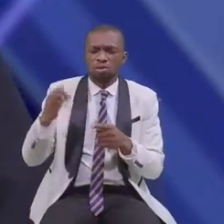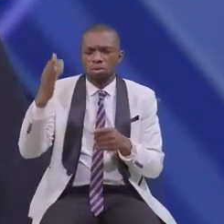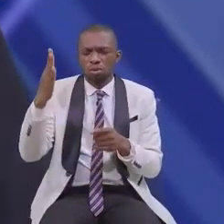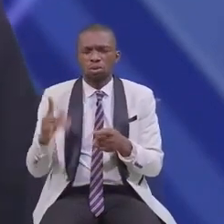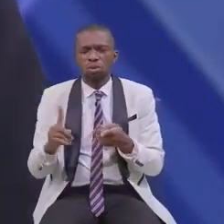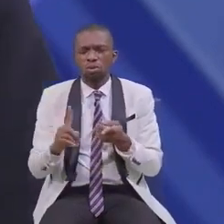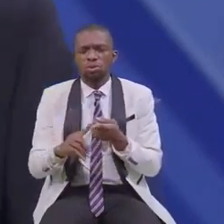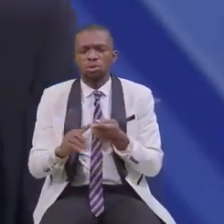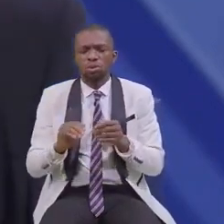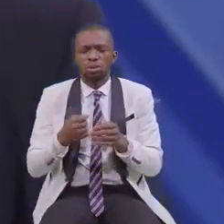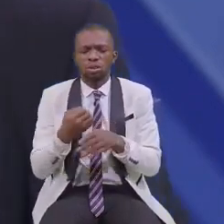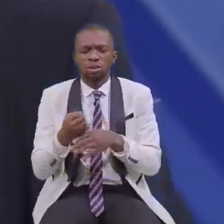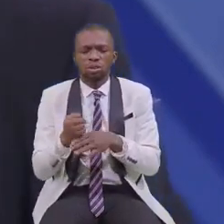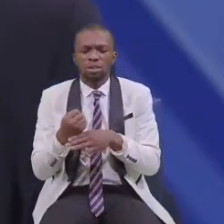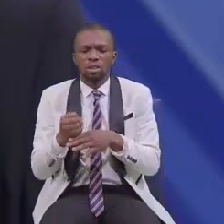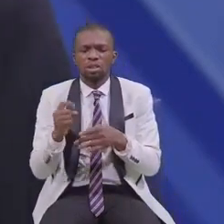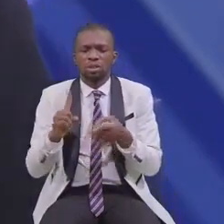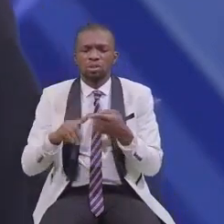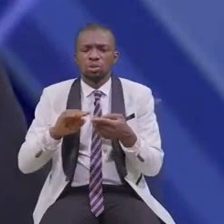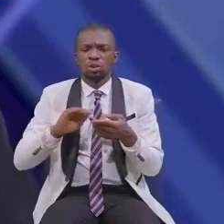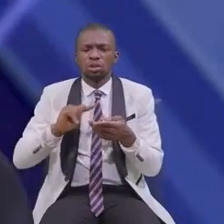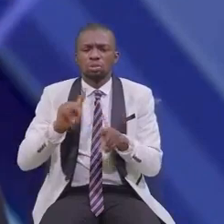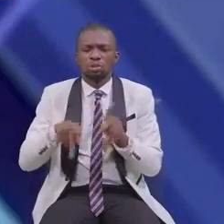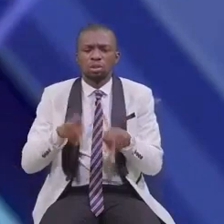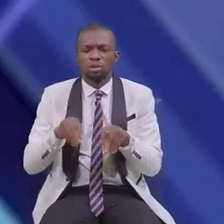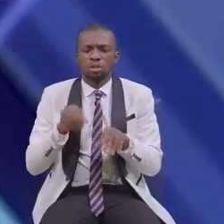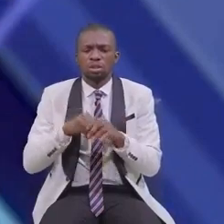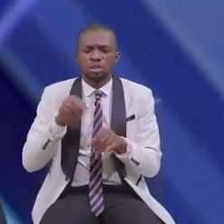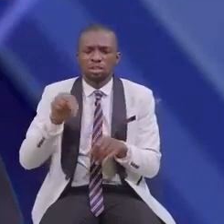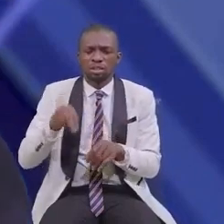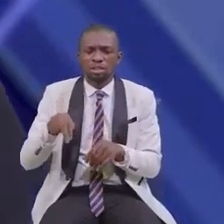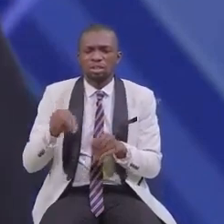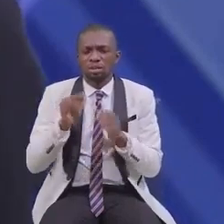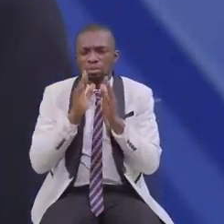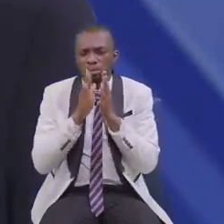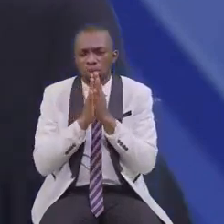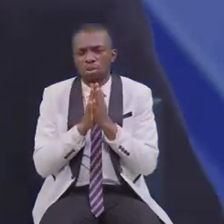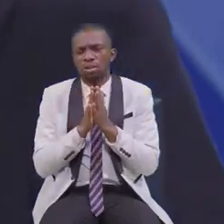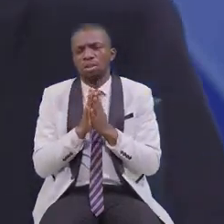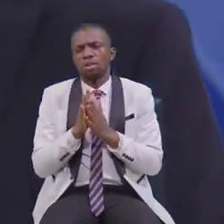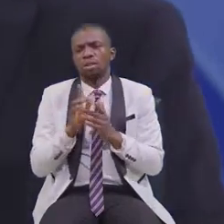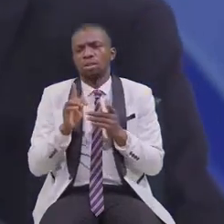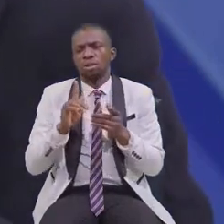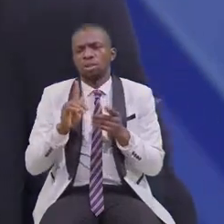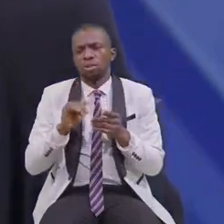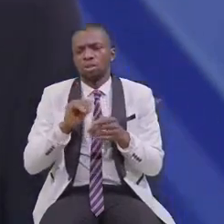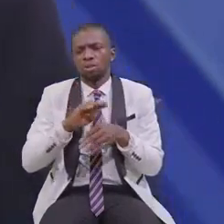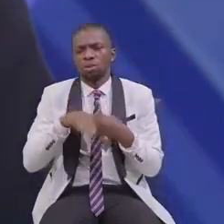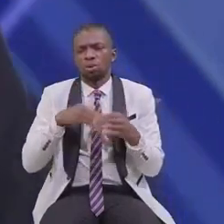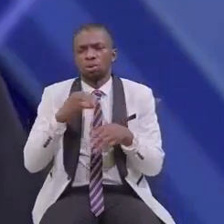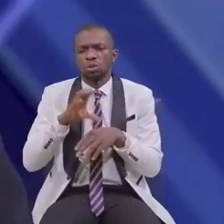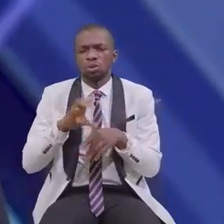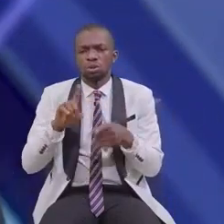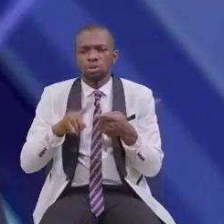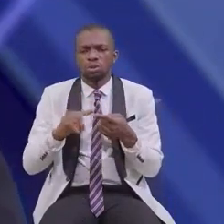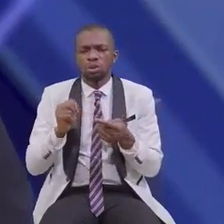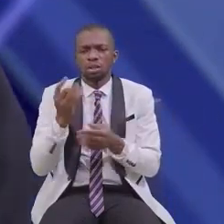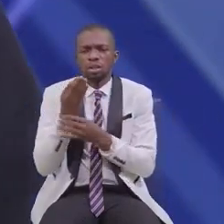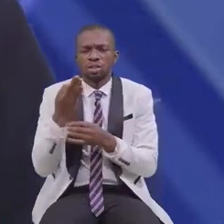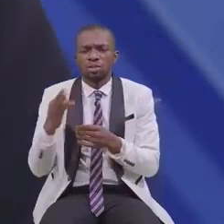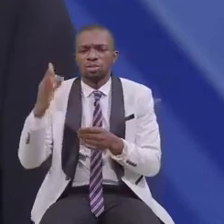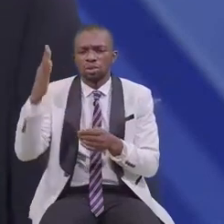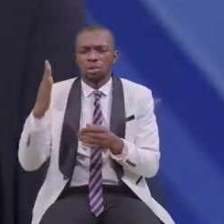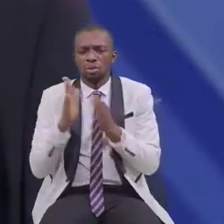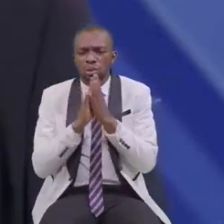in need. Let's commit the whole thing to the hand of the Lord, that the Lord will help us to raise